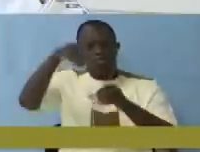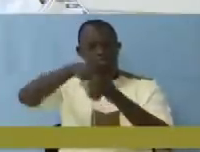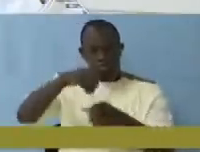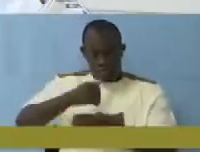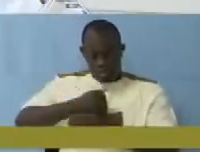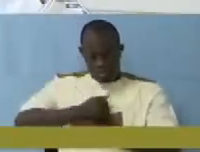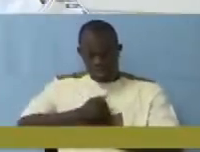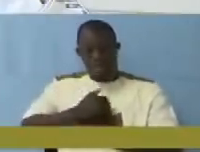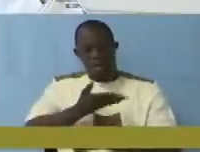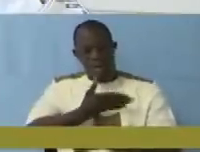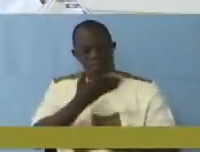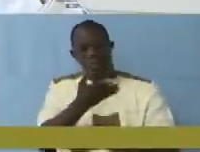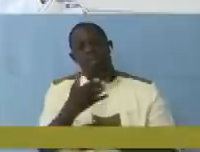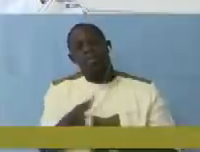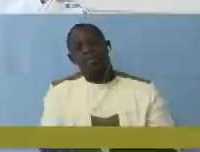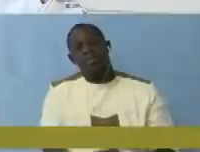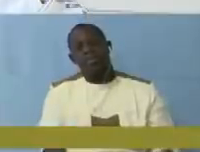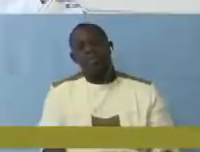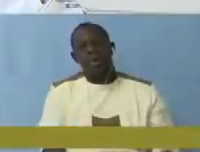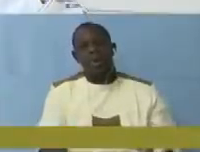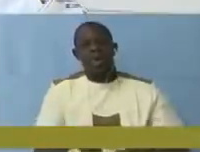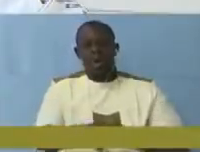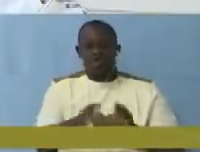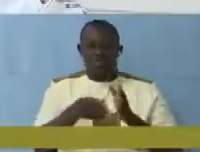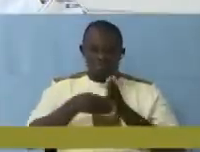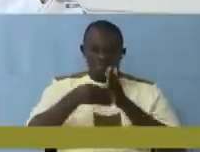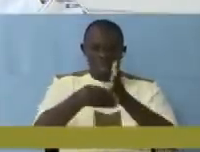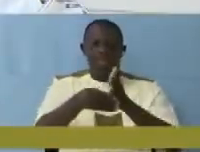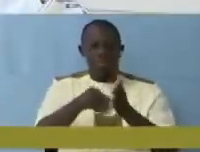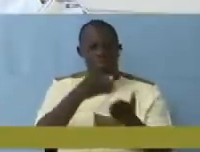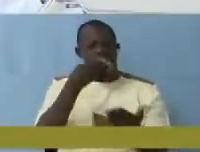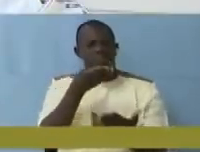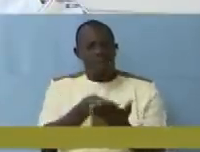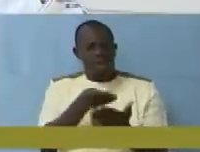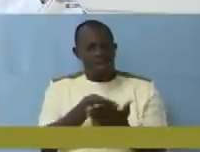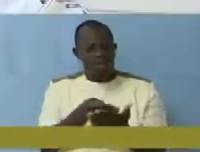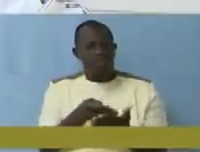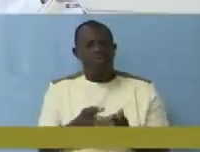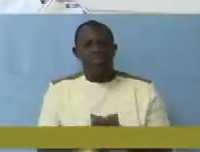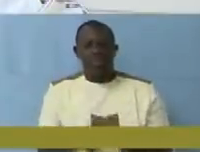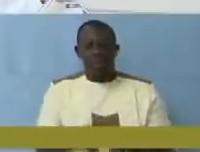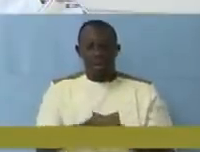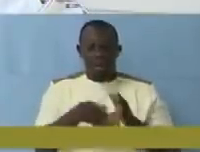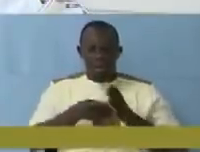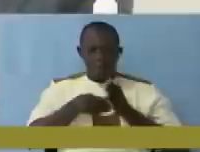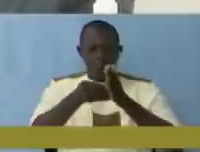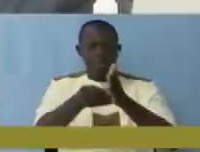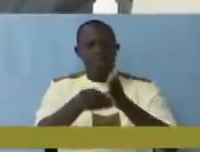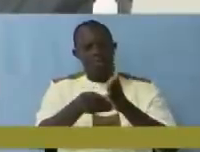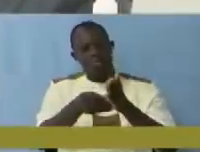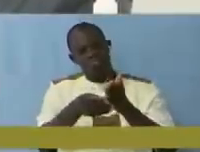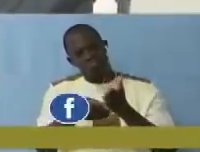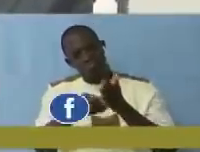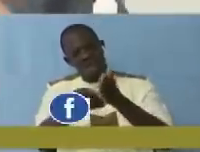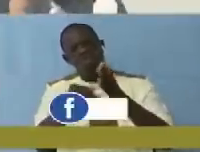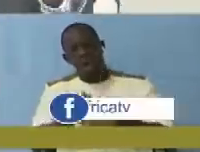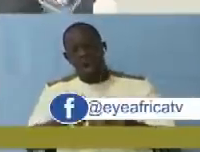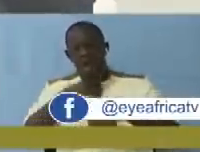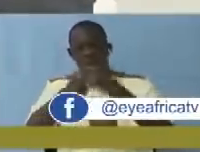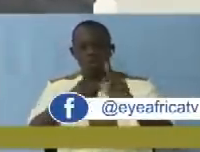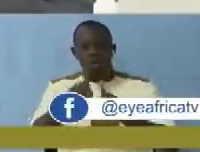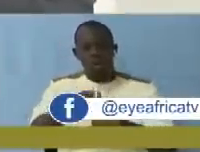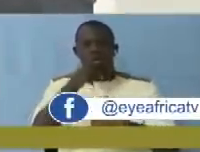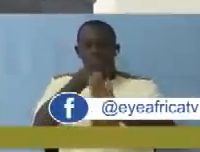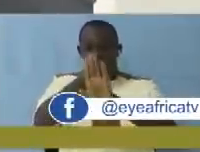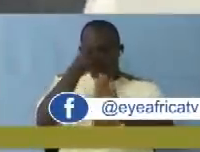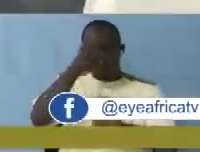Kutuno Director Soto Memata Banko Kang, Director of Finance, Director Memata na Flola, Director of Counter-Espionage or